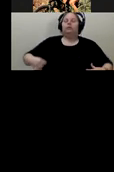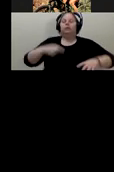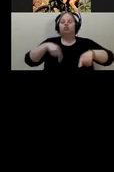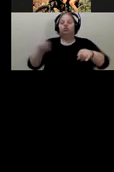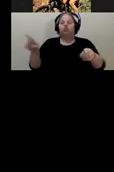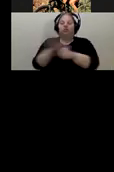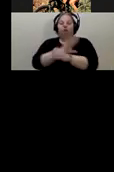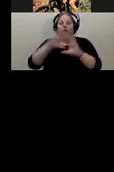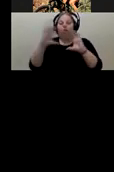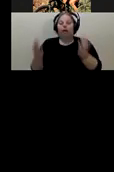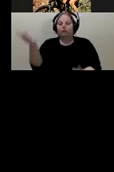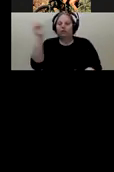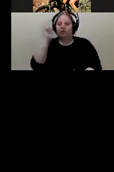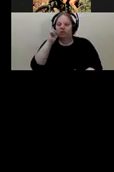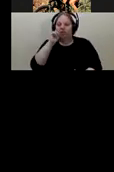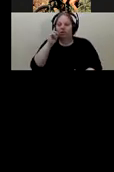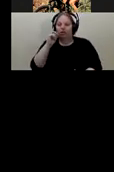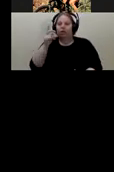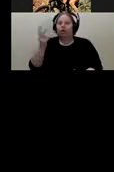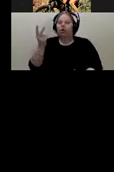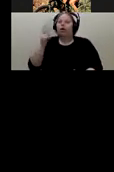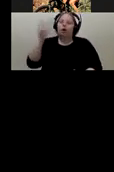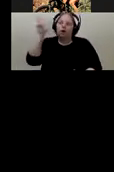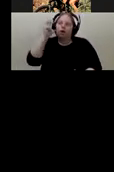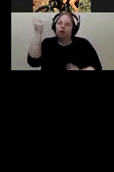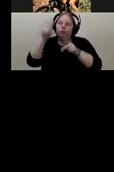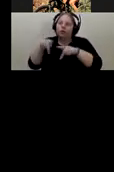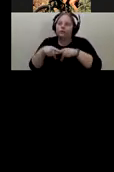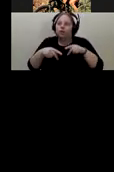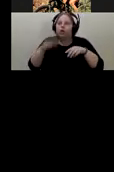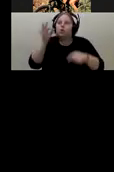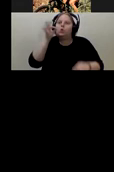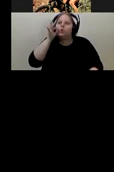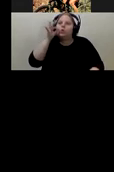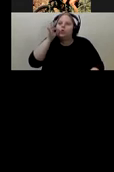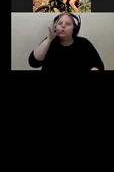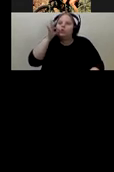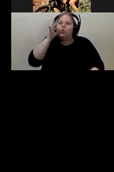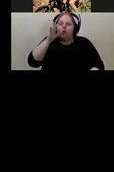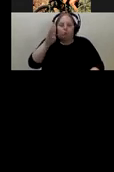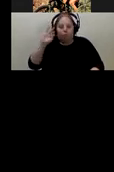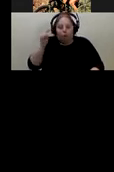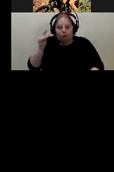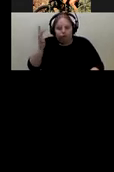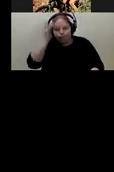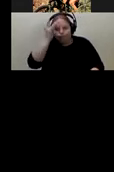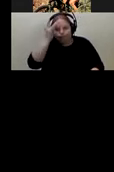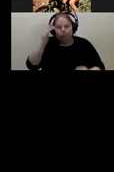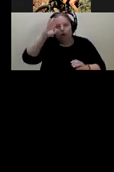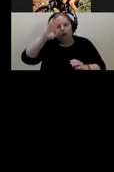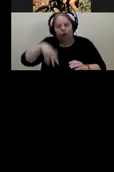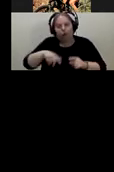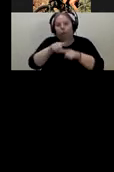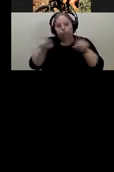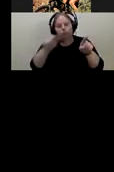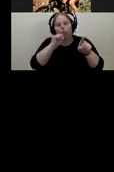hear someone hitting a bong. So I know that those are two things that you're not going to do, but